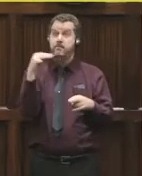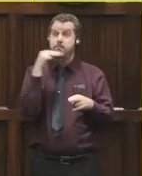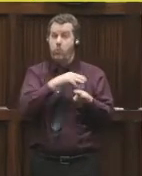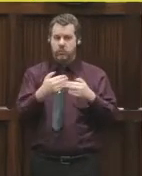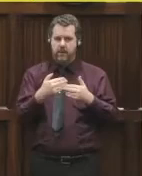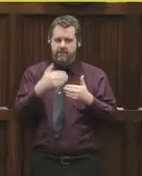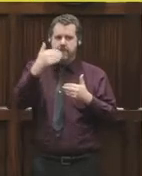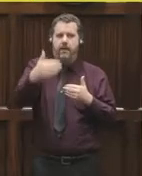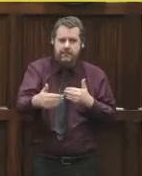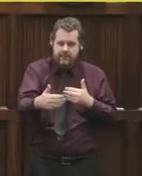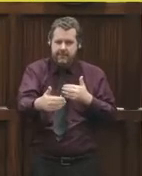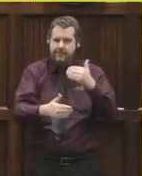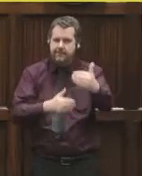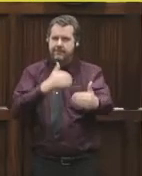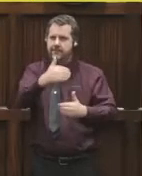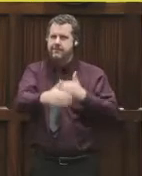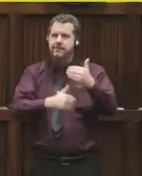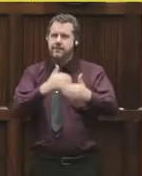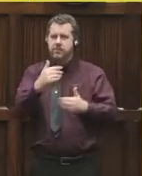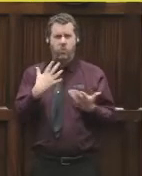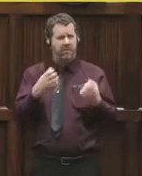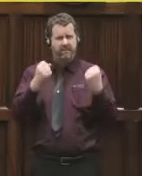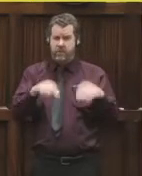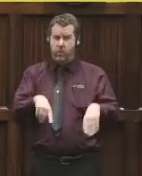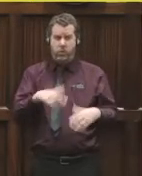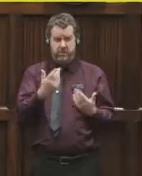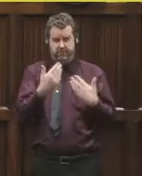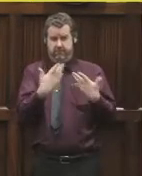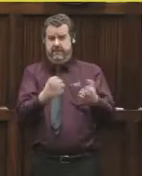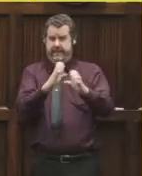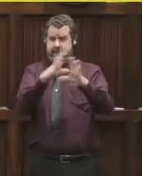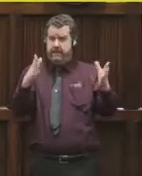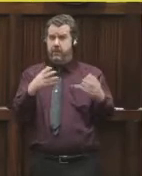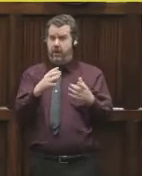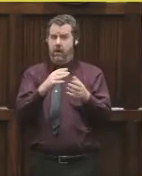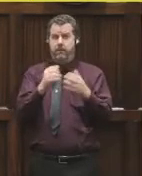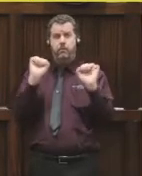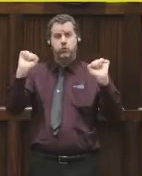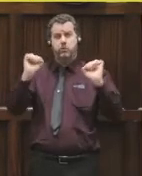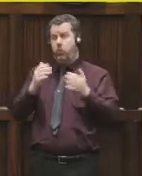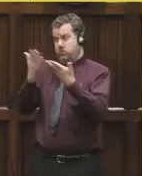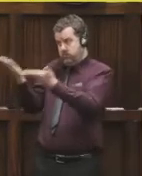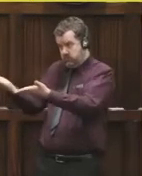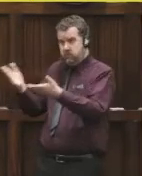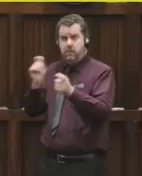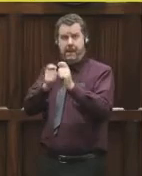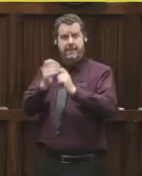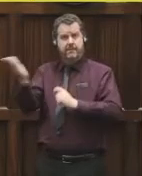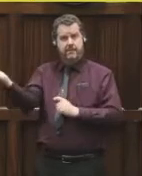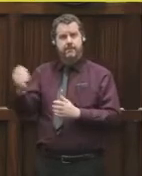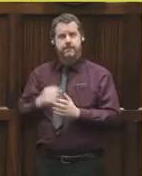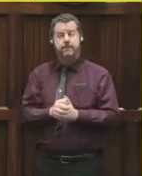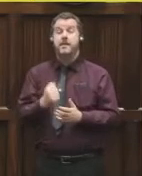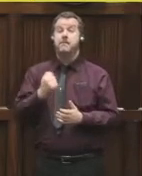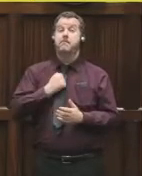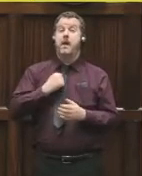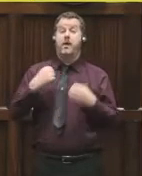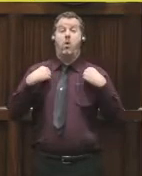and I would intrinsically support the amendment in that regard. In my own constituency office in